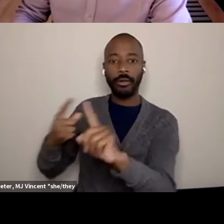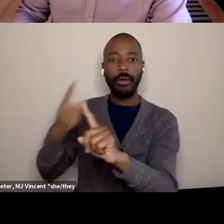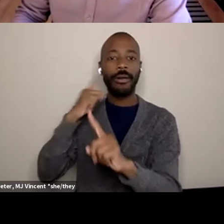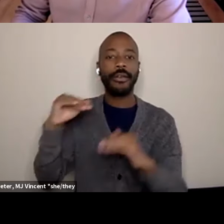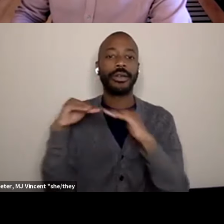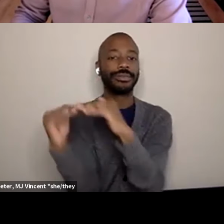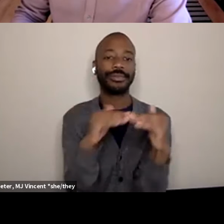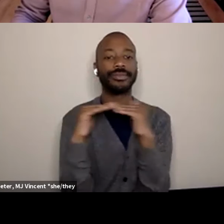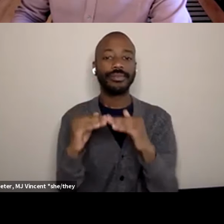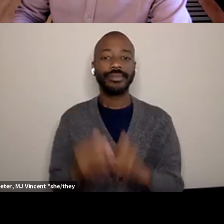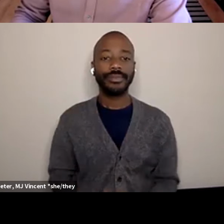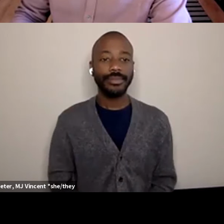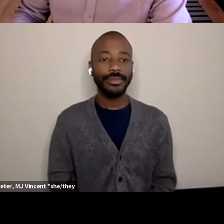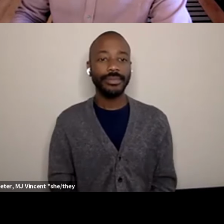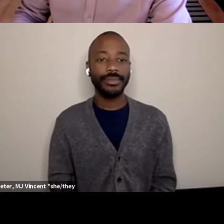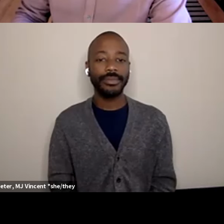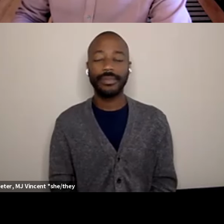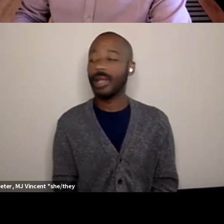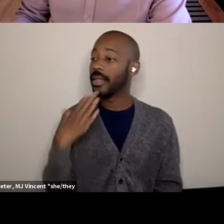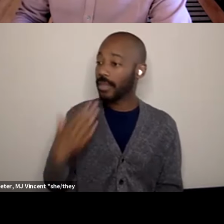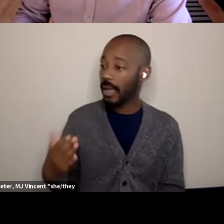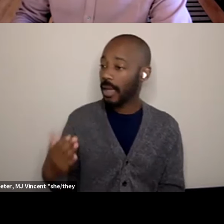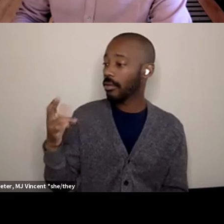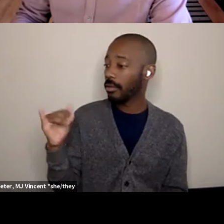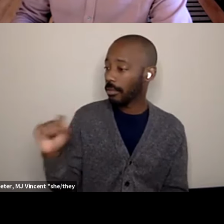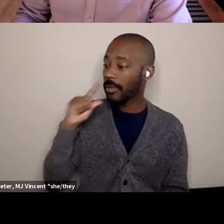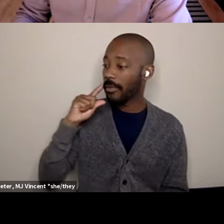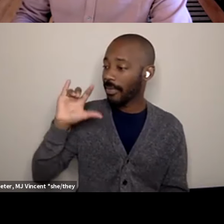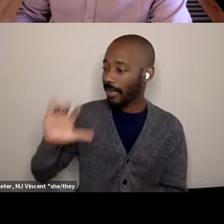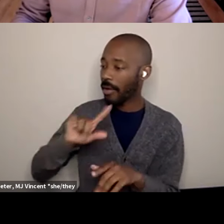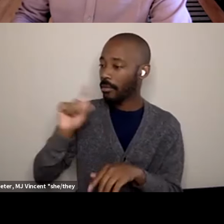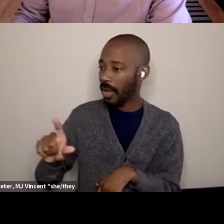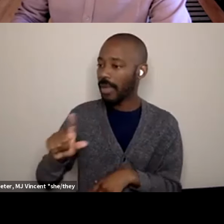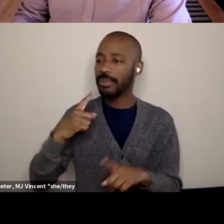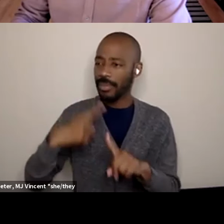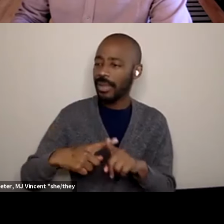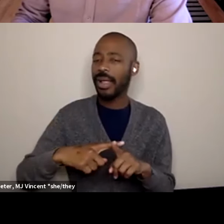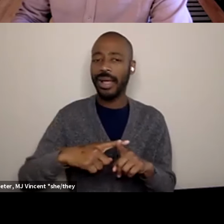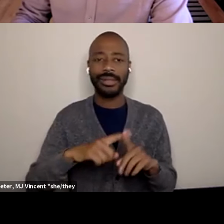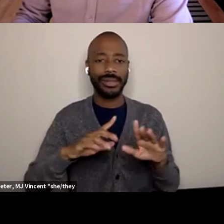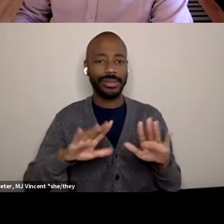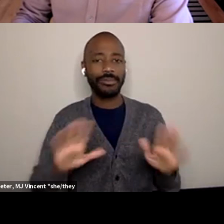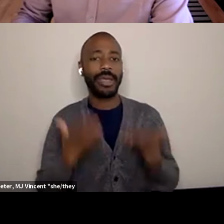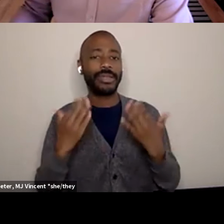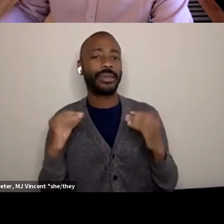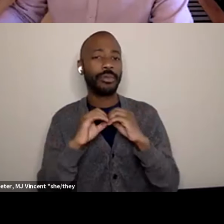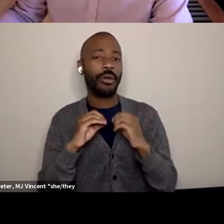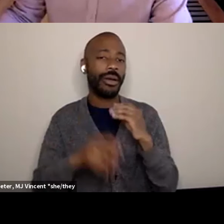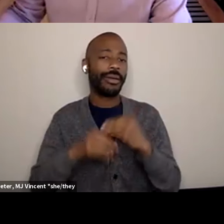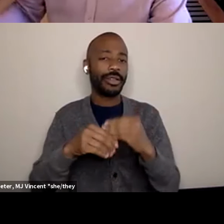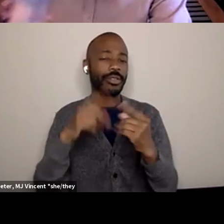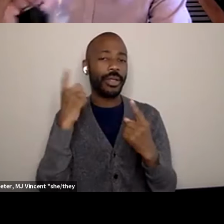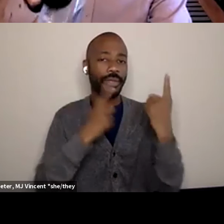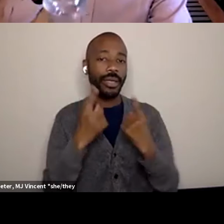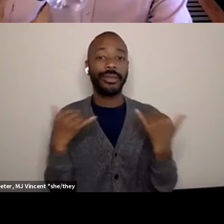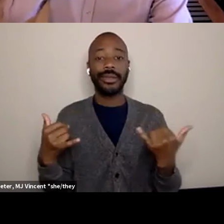for that question and for bringing out some of those additional thoughts. We are coming to a close in